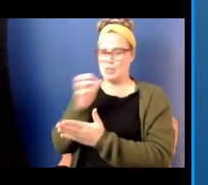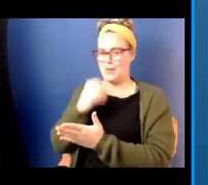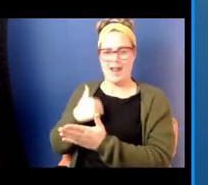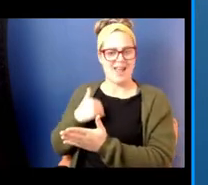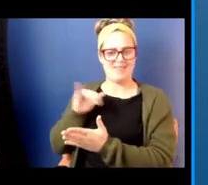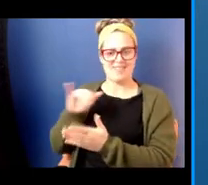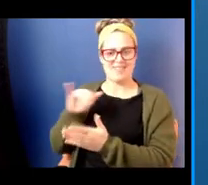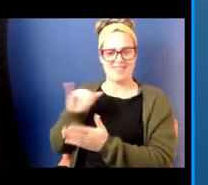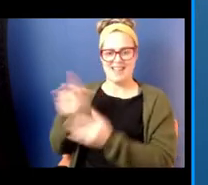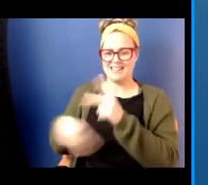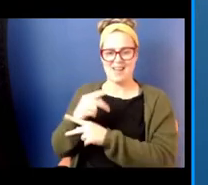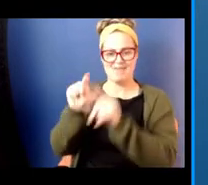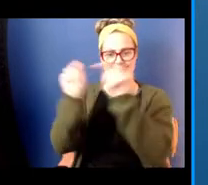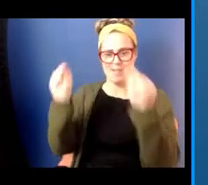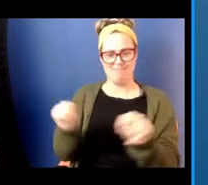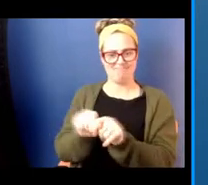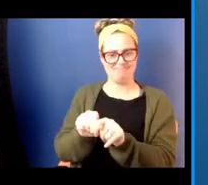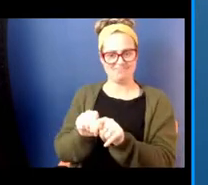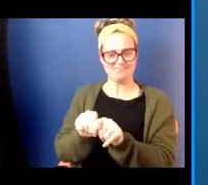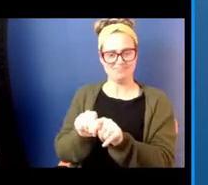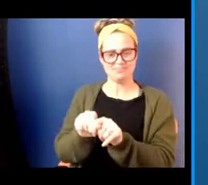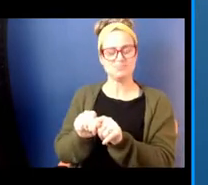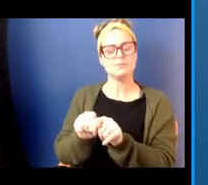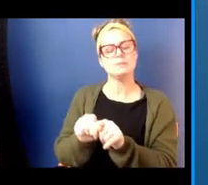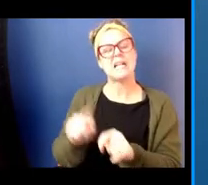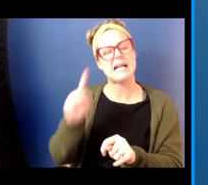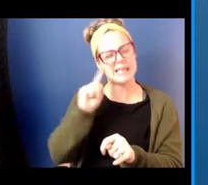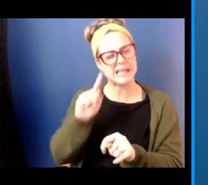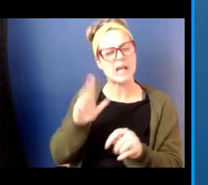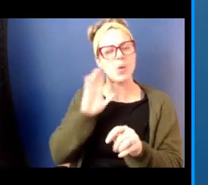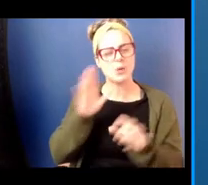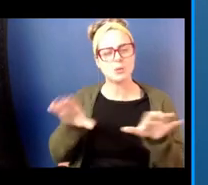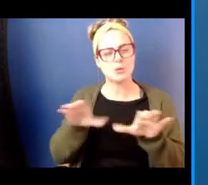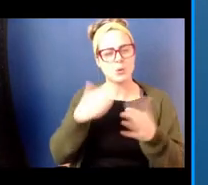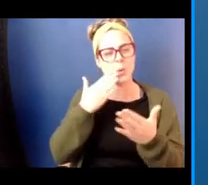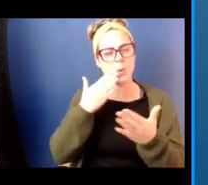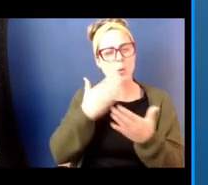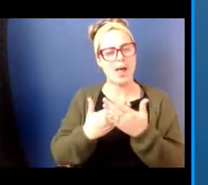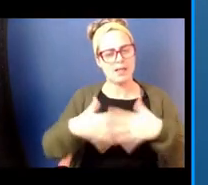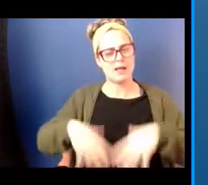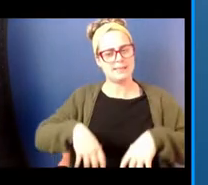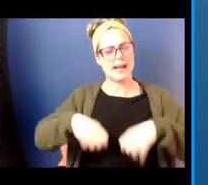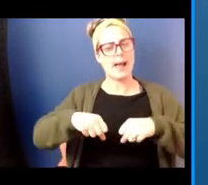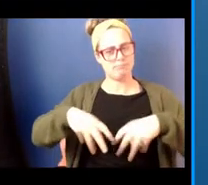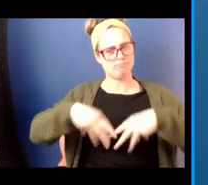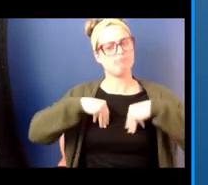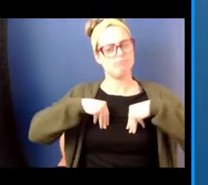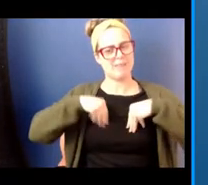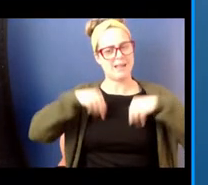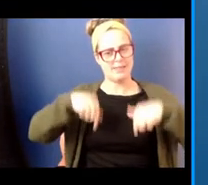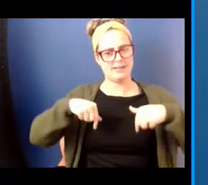we'll do well by adopting this and I hope we will thank you Yvette